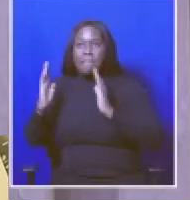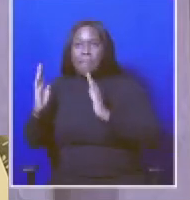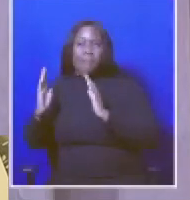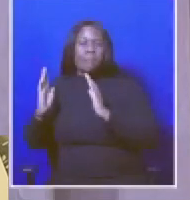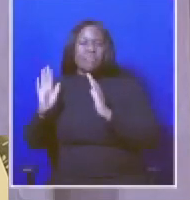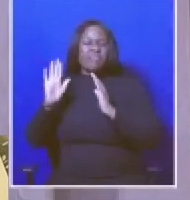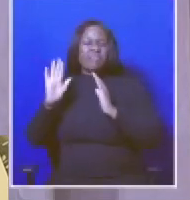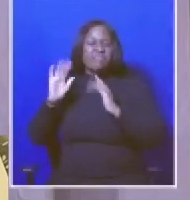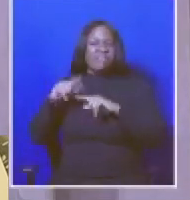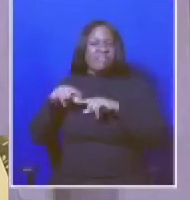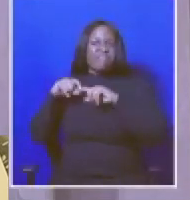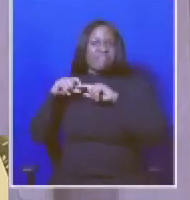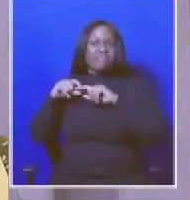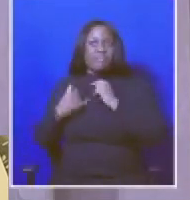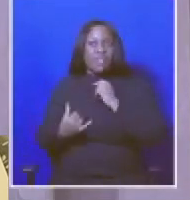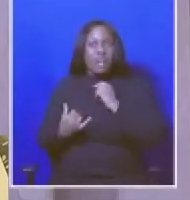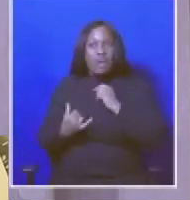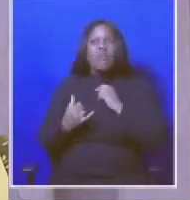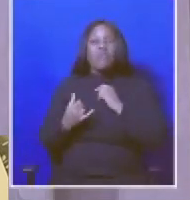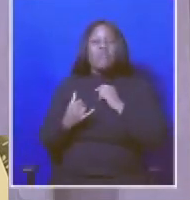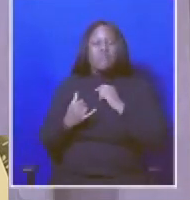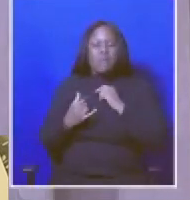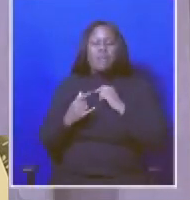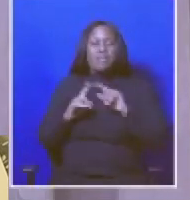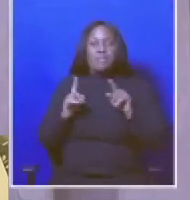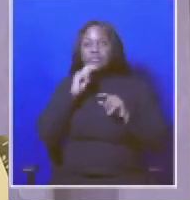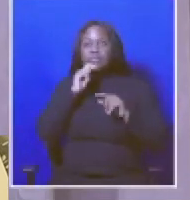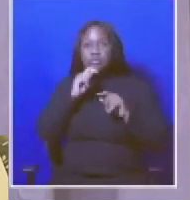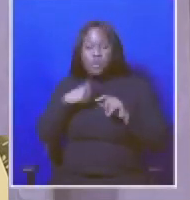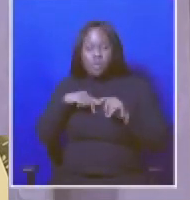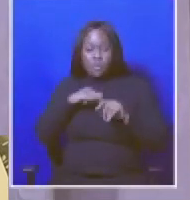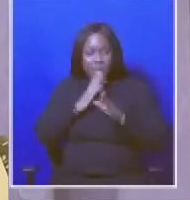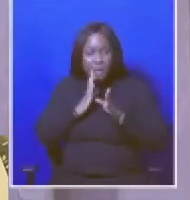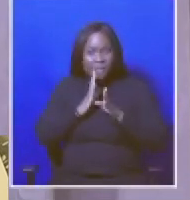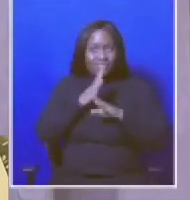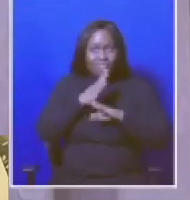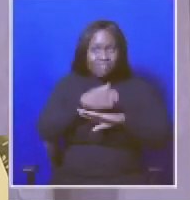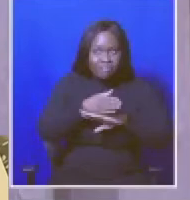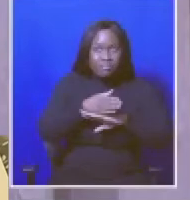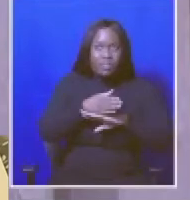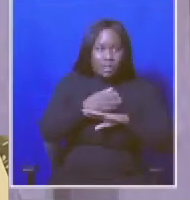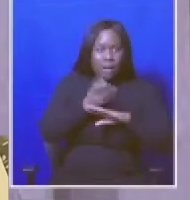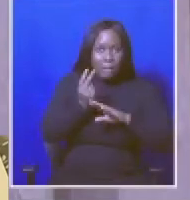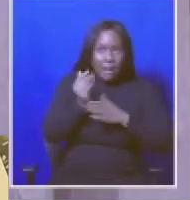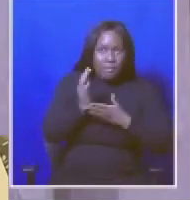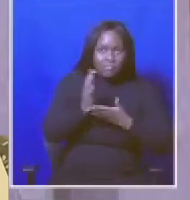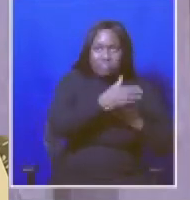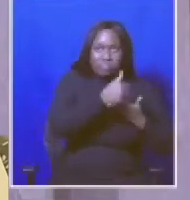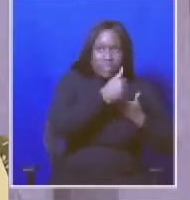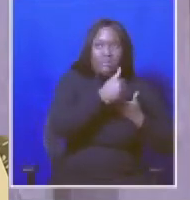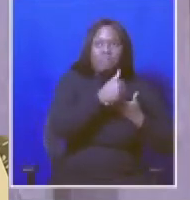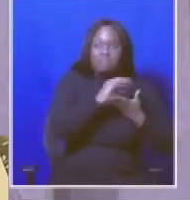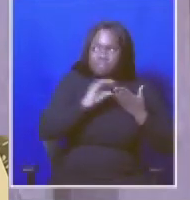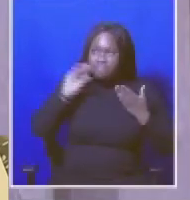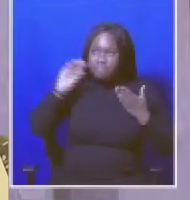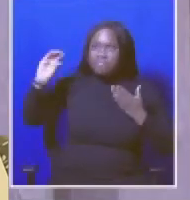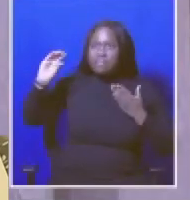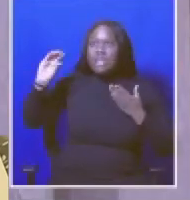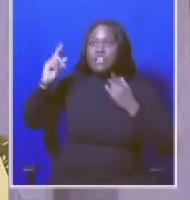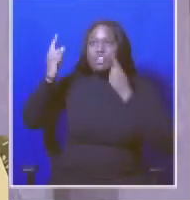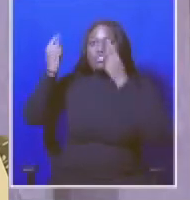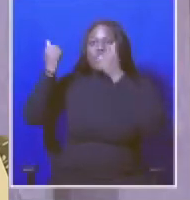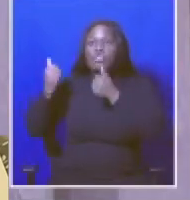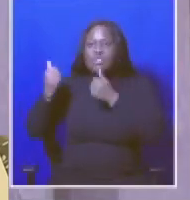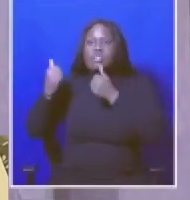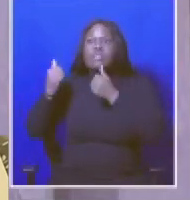take your point that where we are intervening, we should do it quicker. So we will do exactly